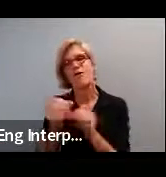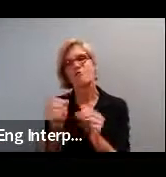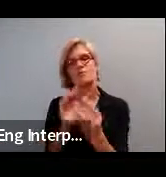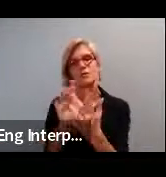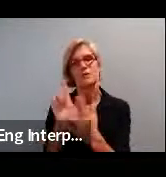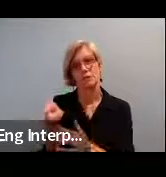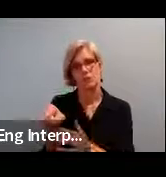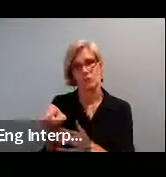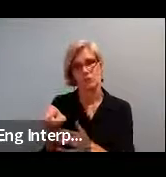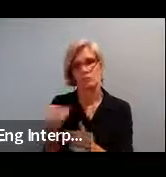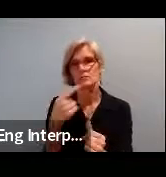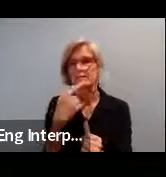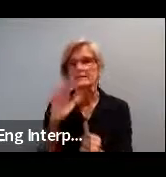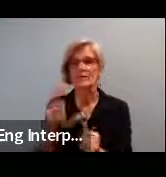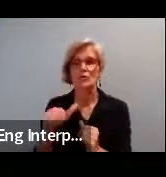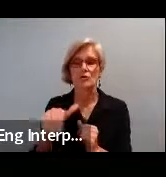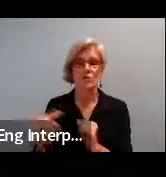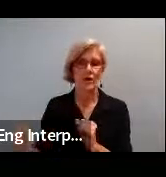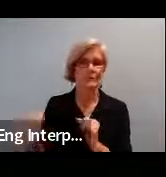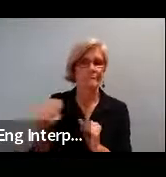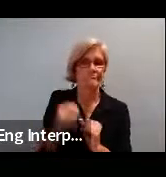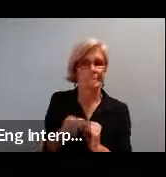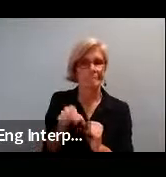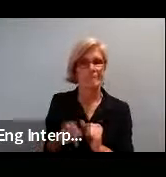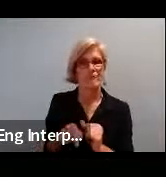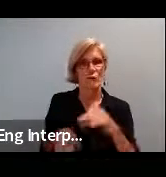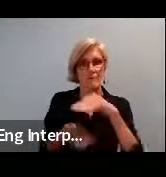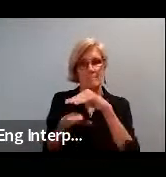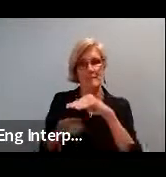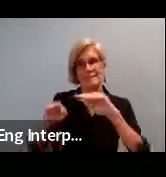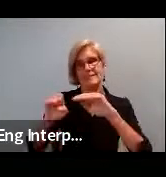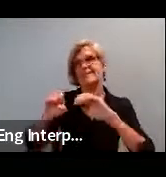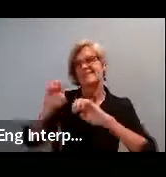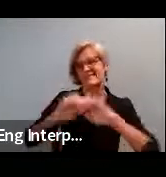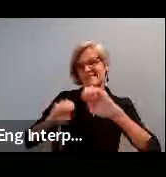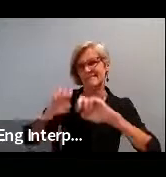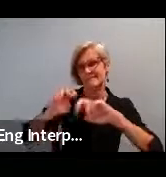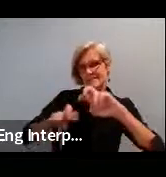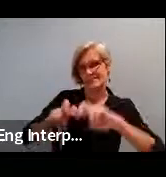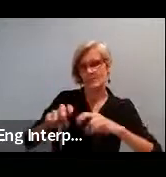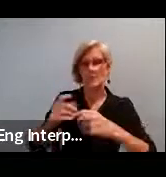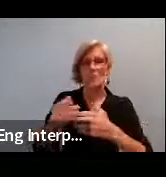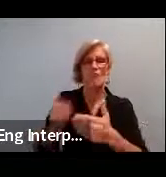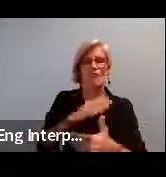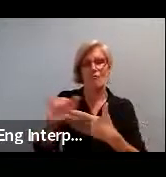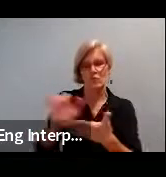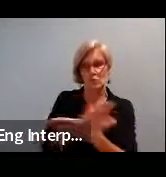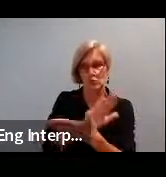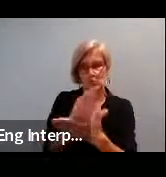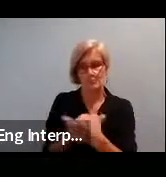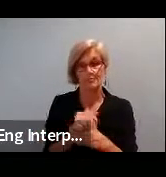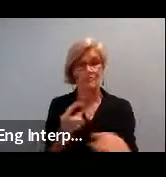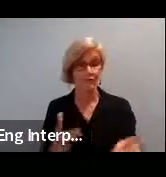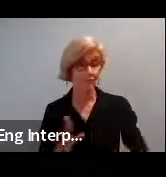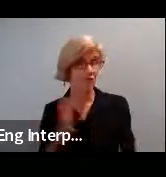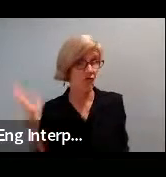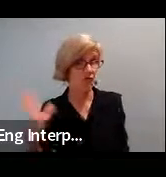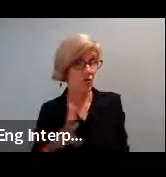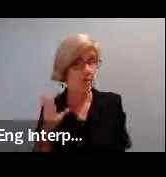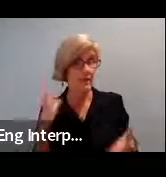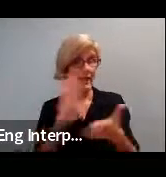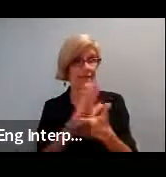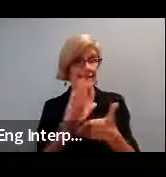to bring your child in for a basic assessment prior to school starting. The formal academic assessments will